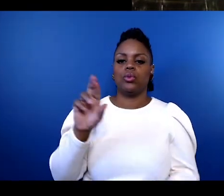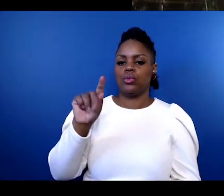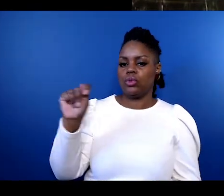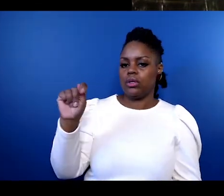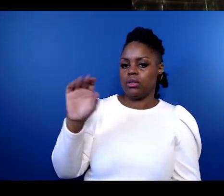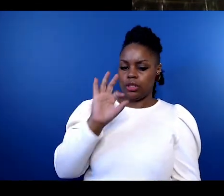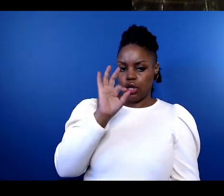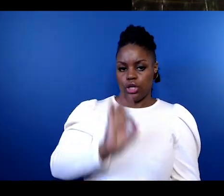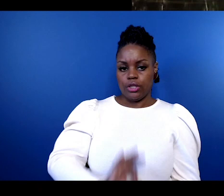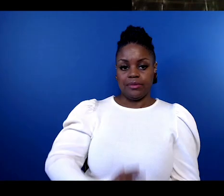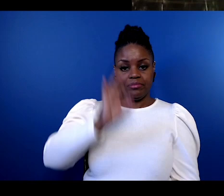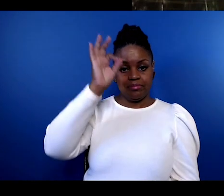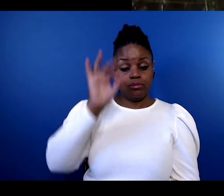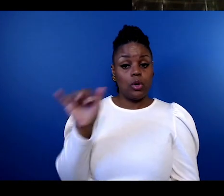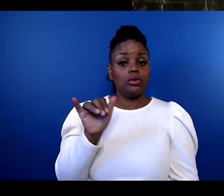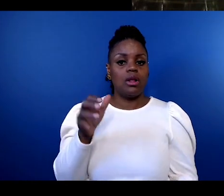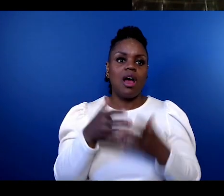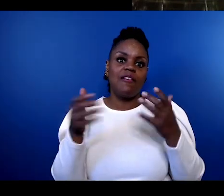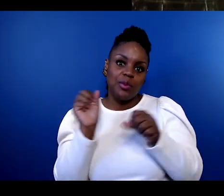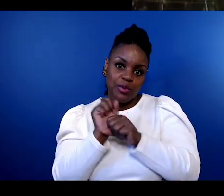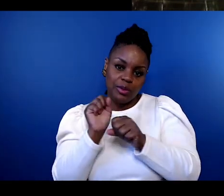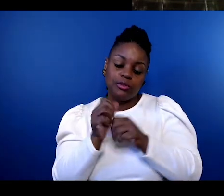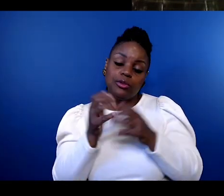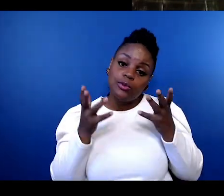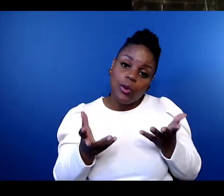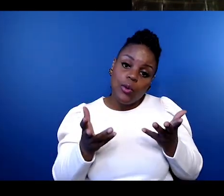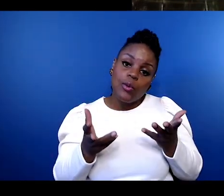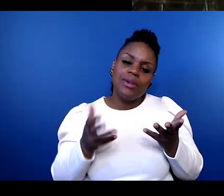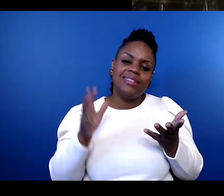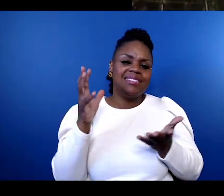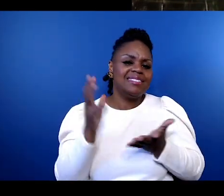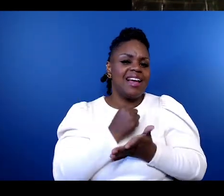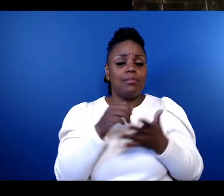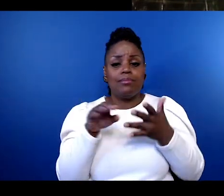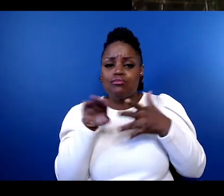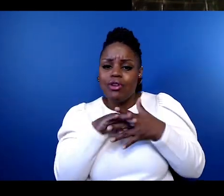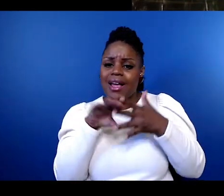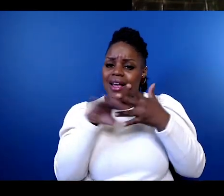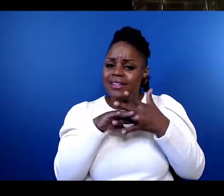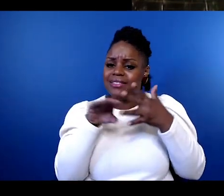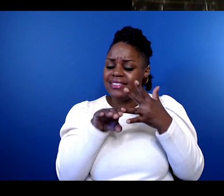Go ahead and lower the hands down. Send the hips back up and fold it in.